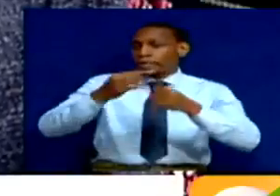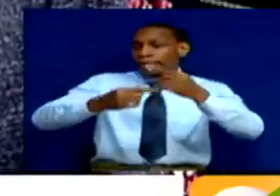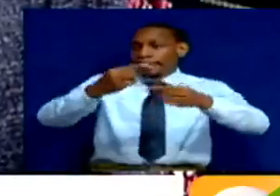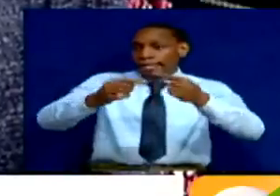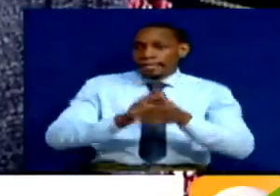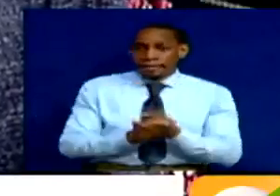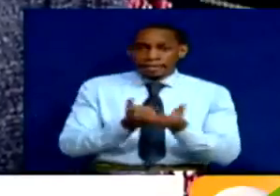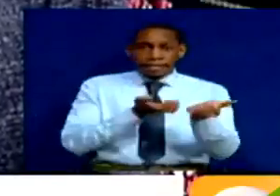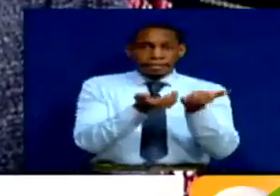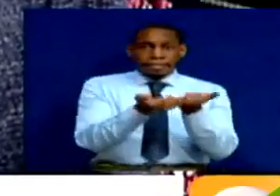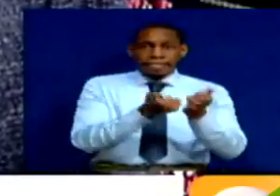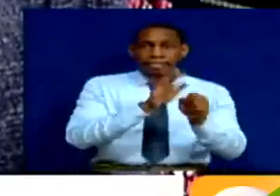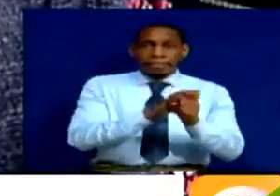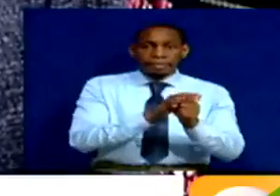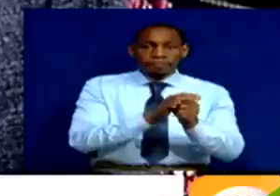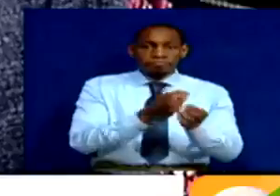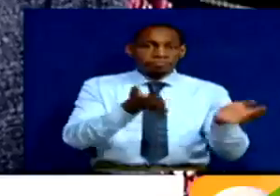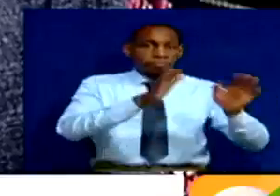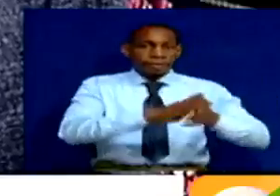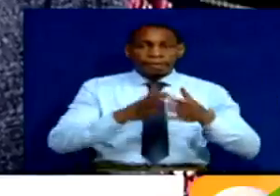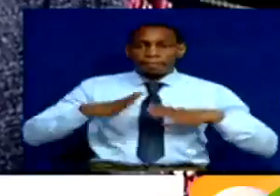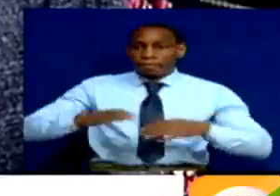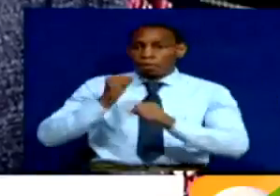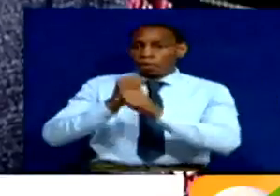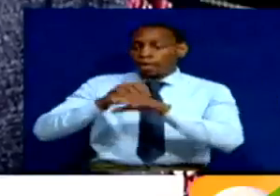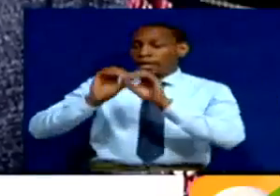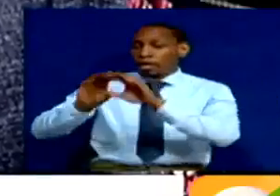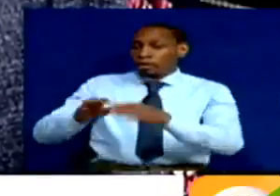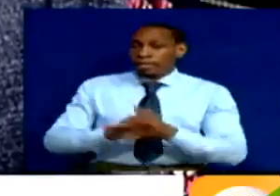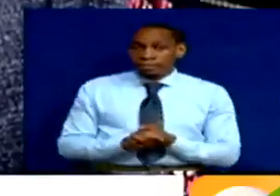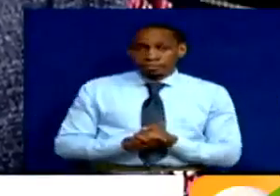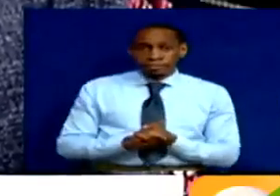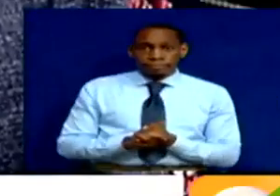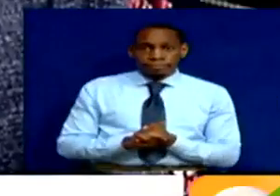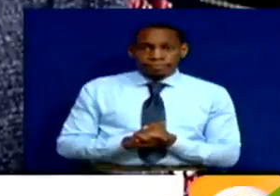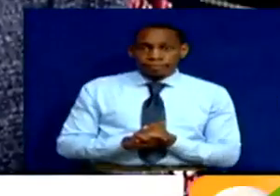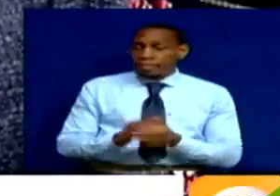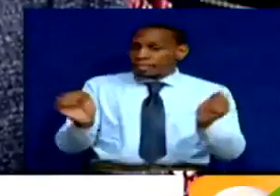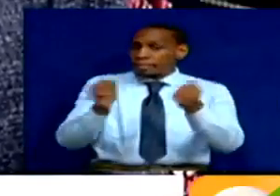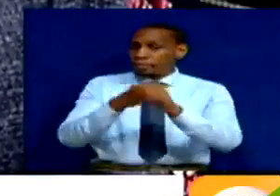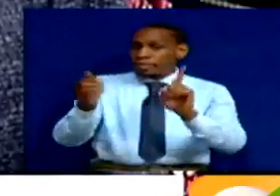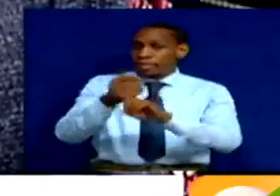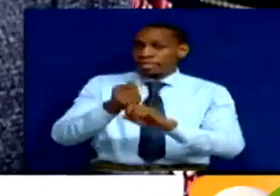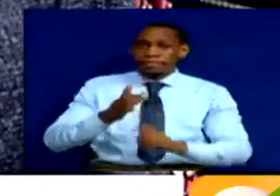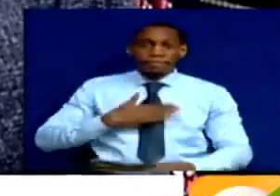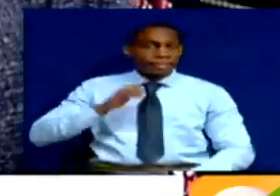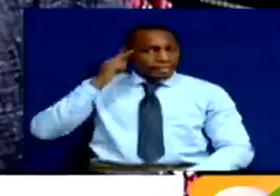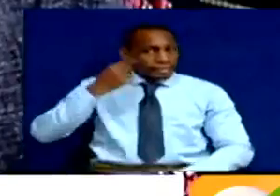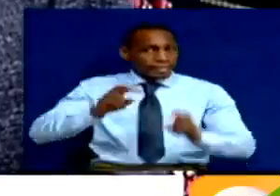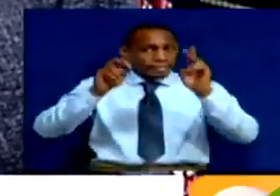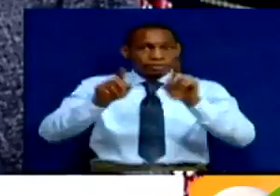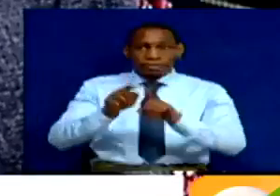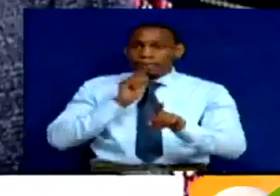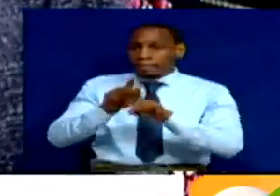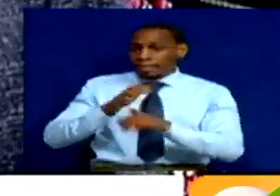and a lot of businesses having gone down, a lot of people having lost jobs, it may not be very realistic, and I think this is an issue, and